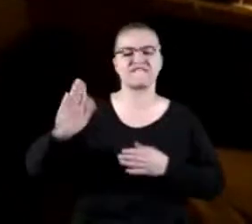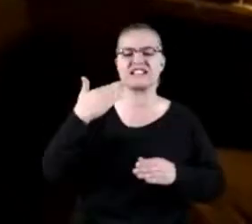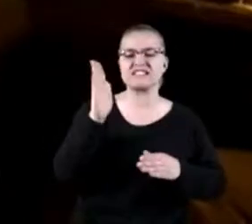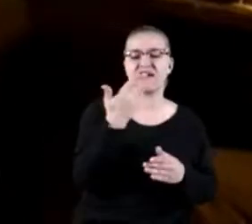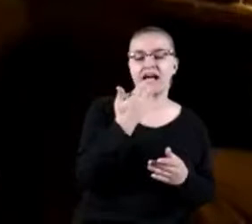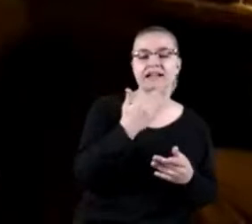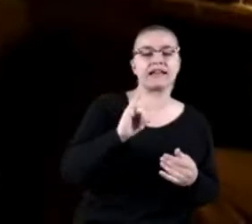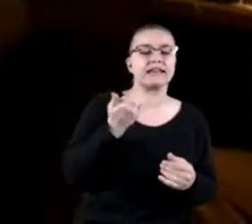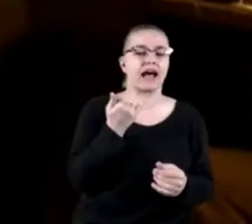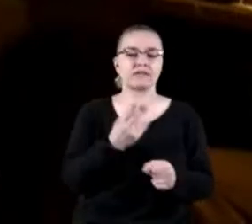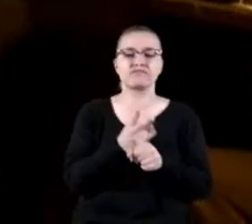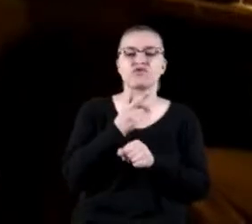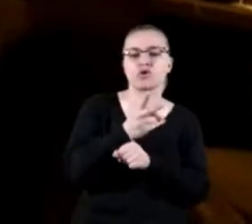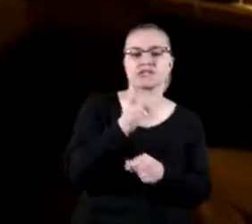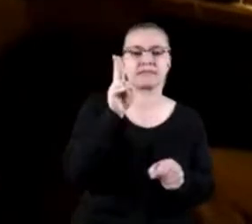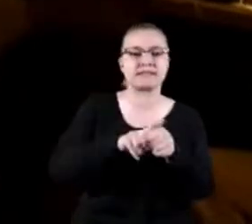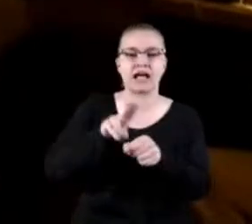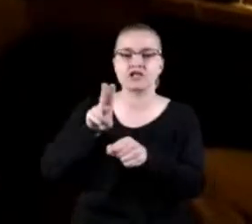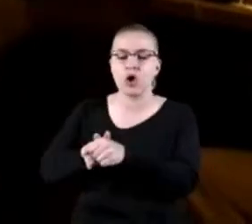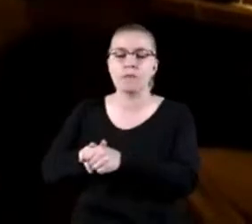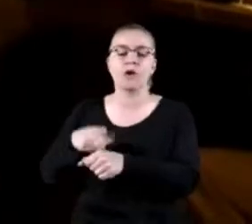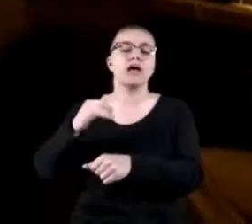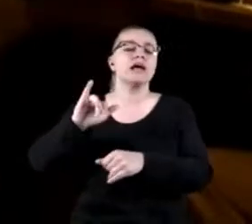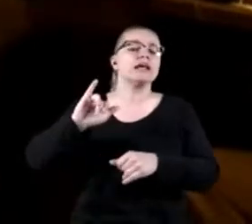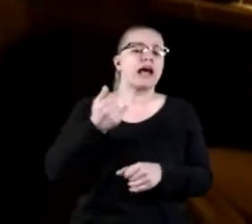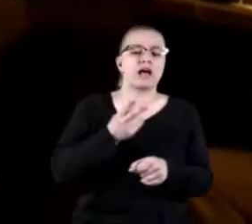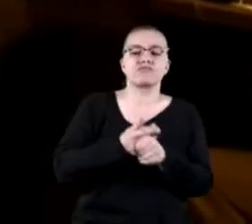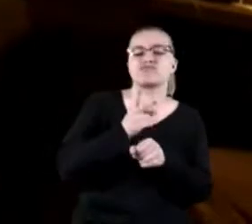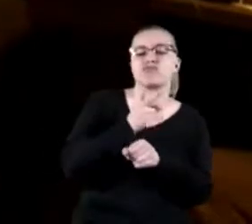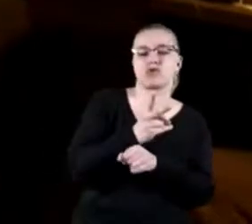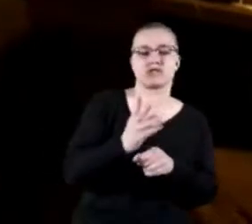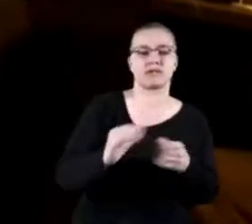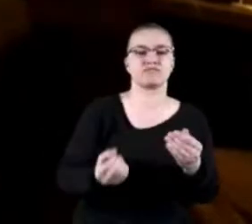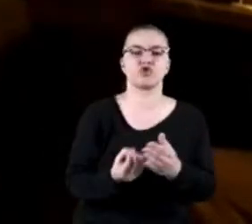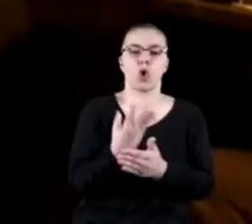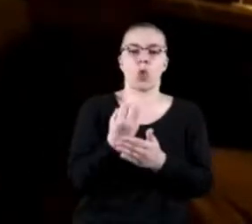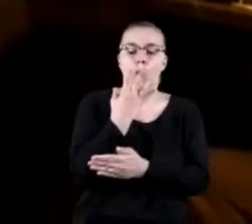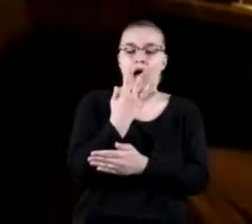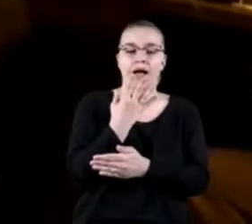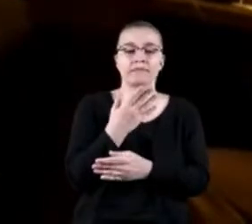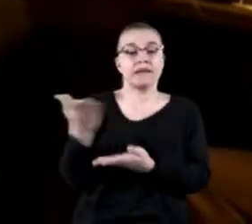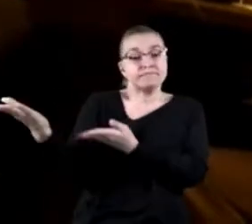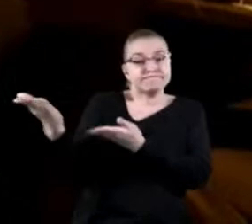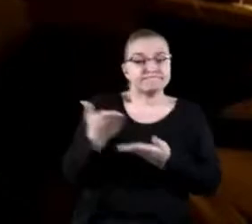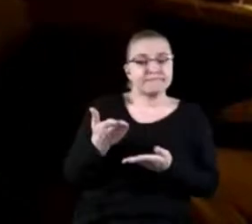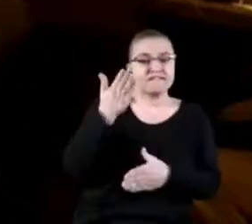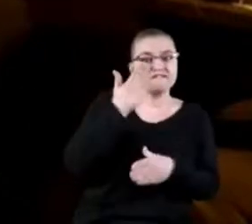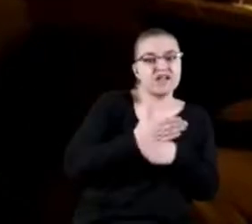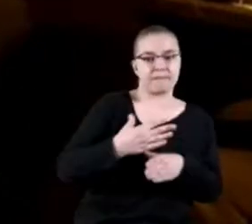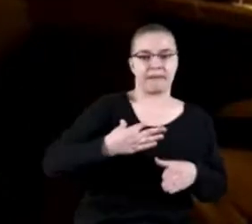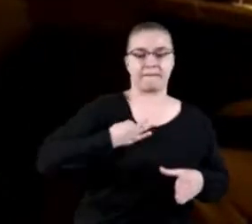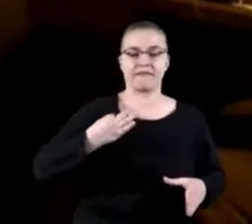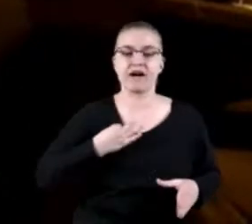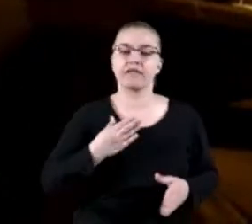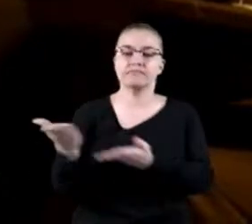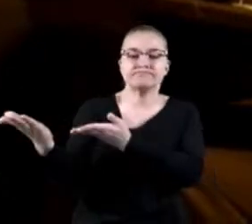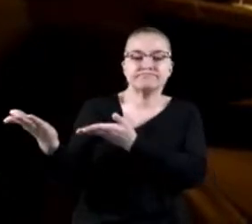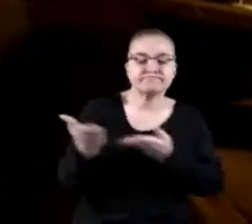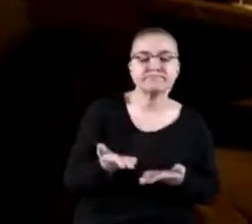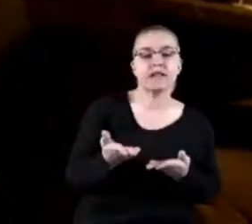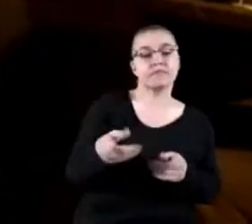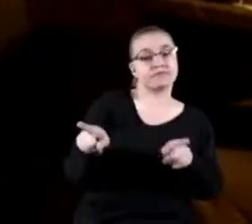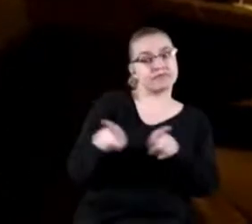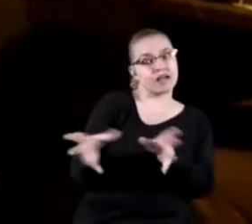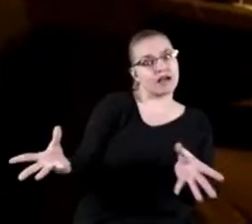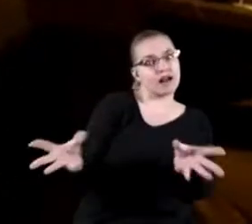brought the private sector on board in implementing this, resilient issues in terms